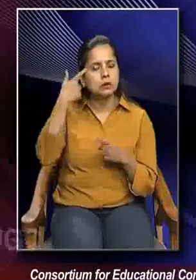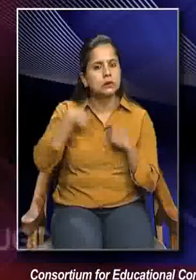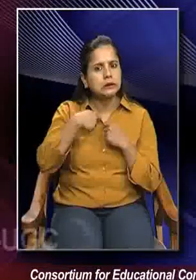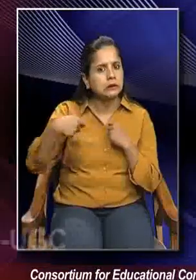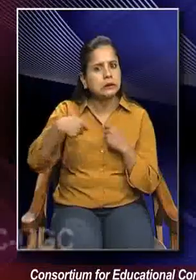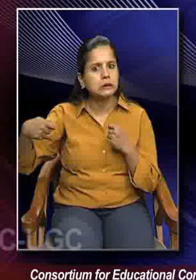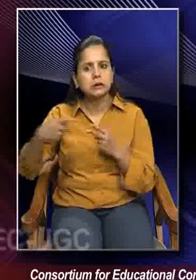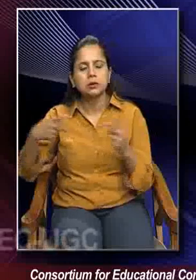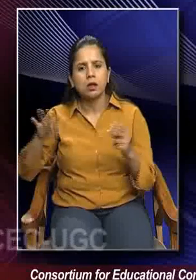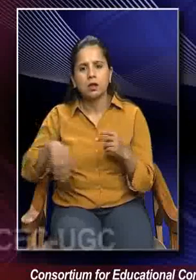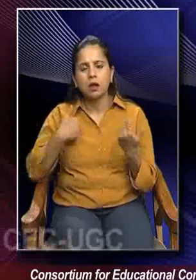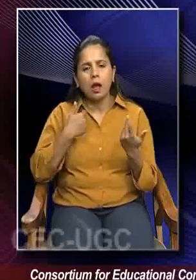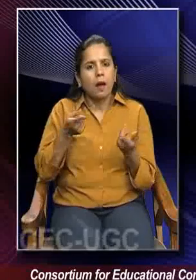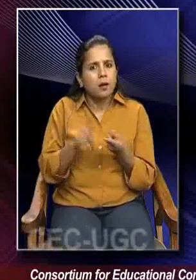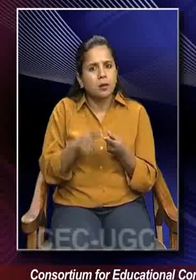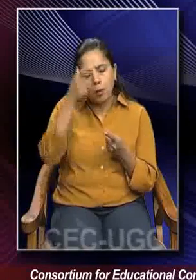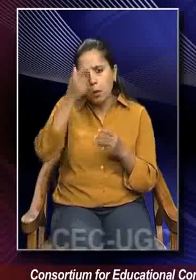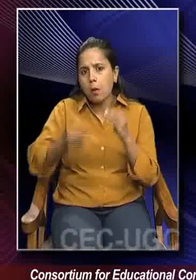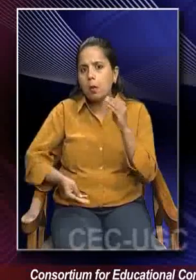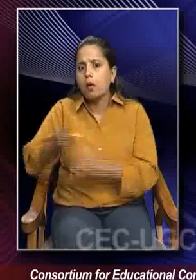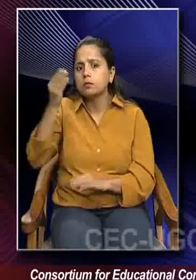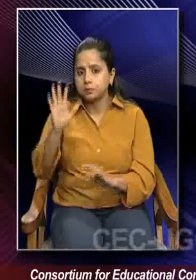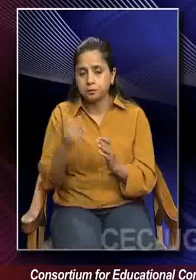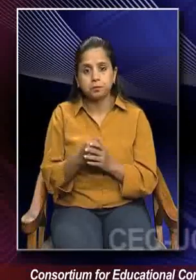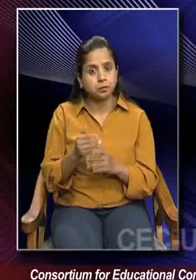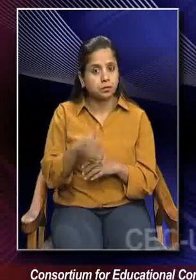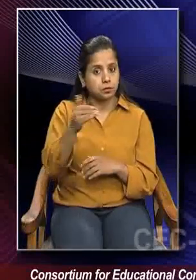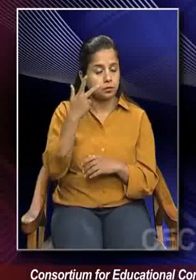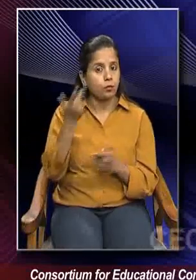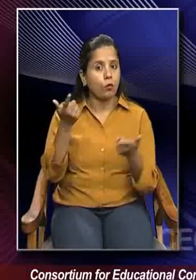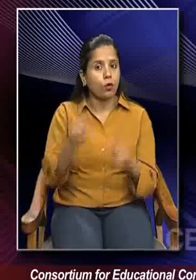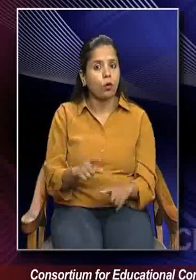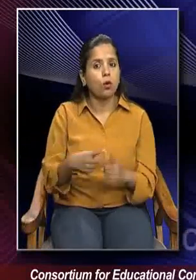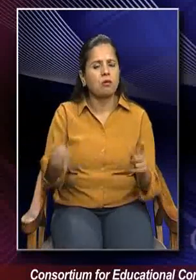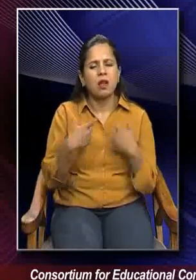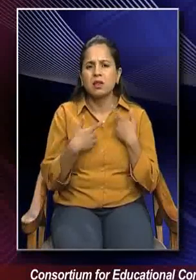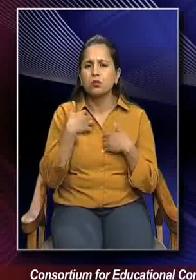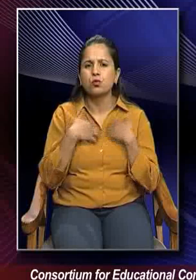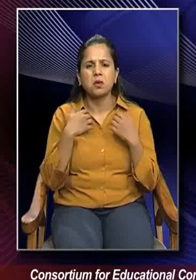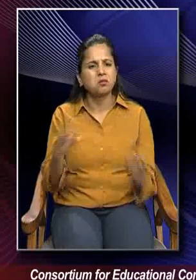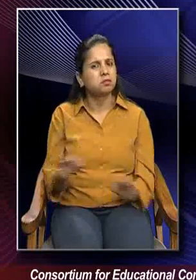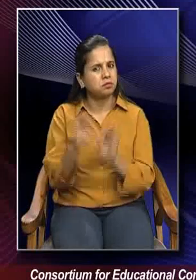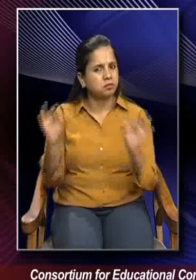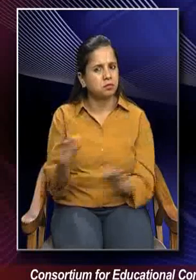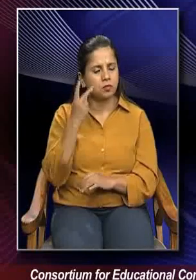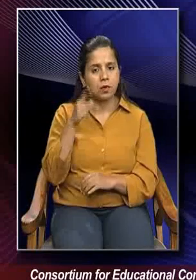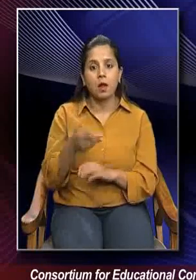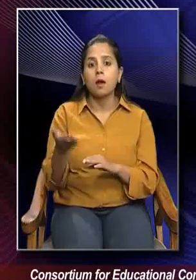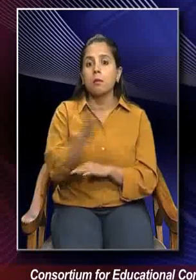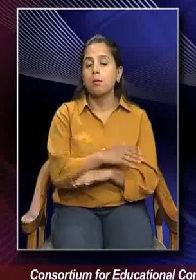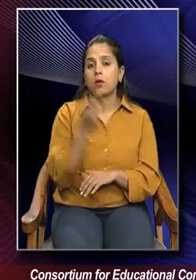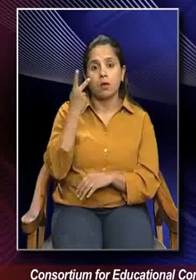too thin. Next is your loss of interest in